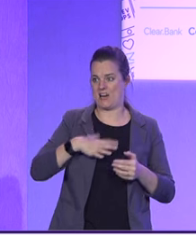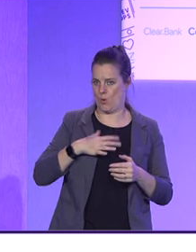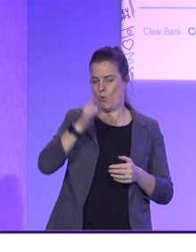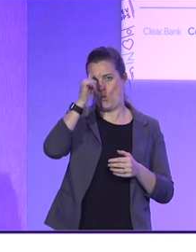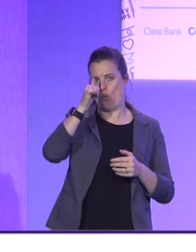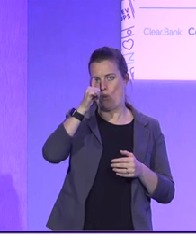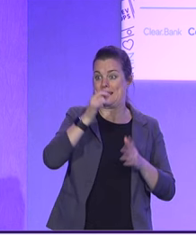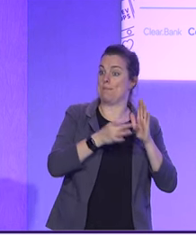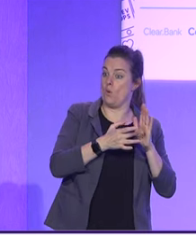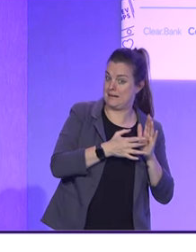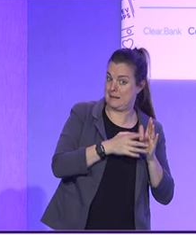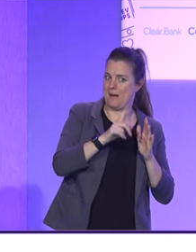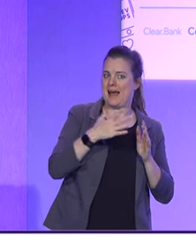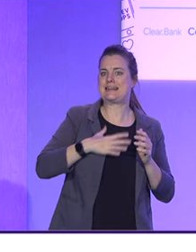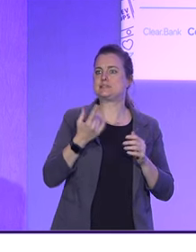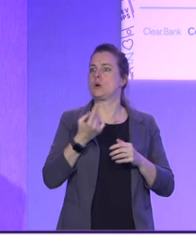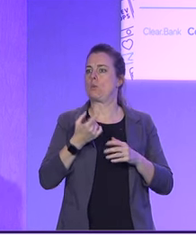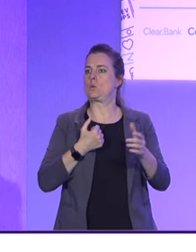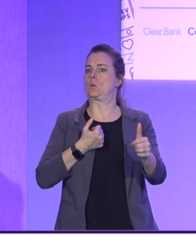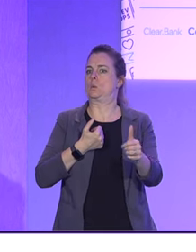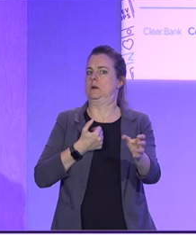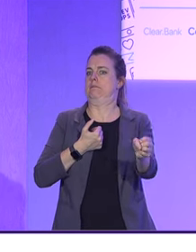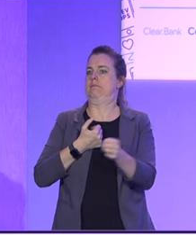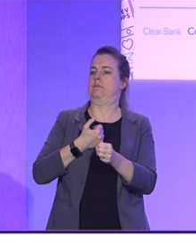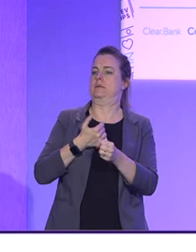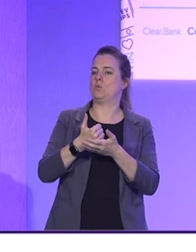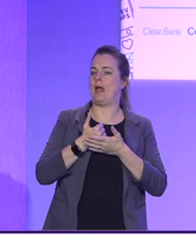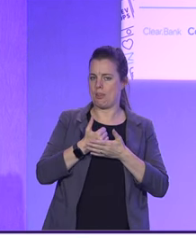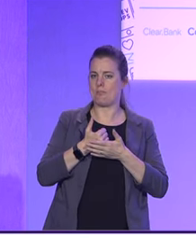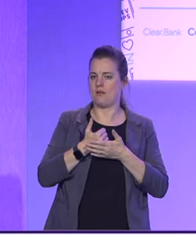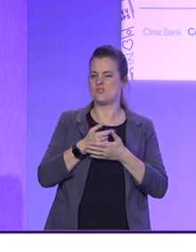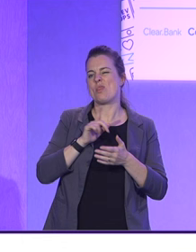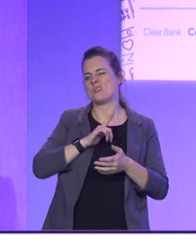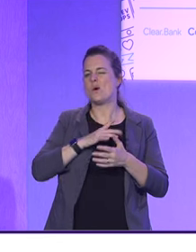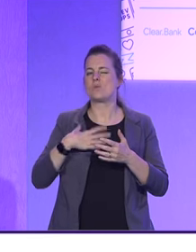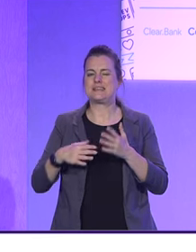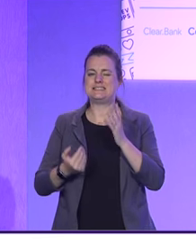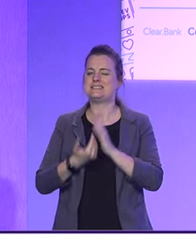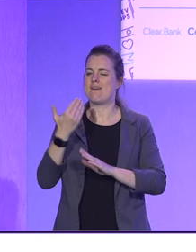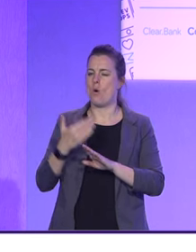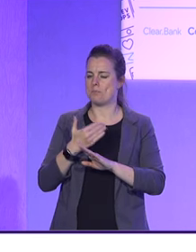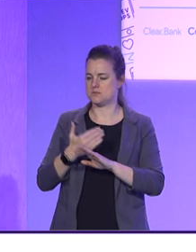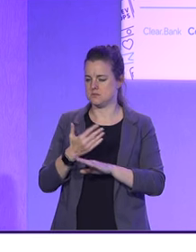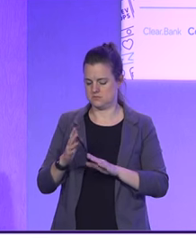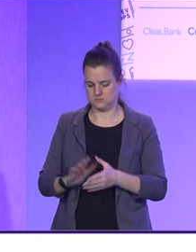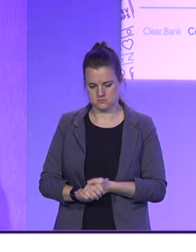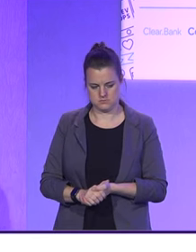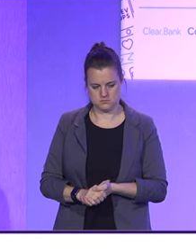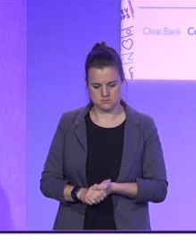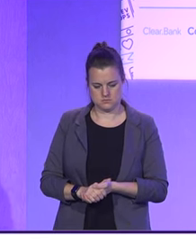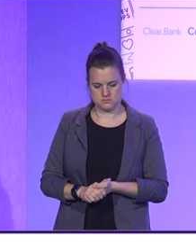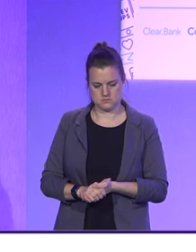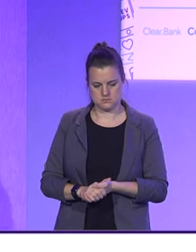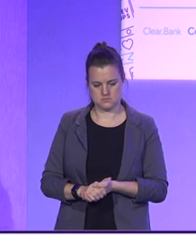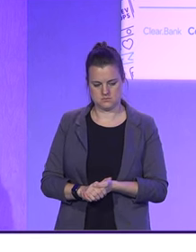Okay. And basically, that's why we need DevOps. Okay. So this is I